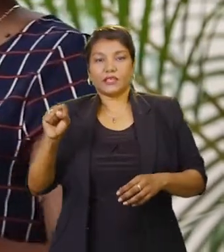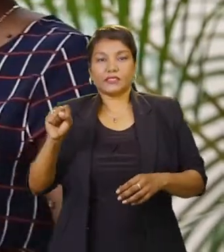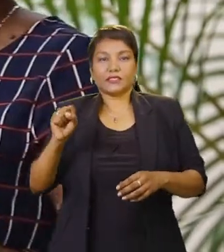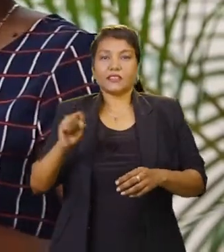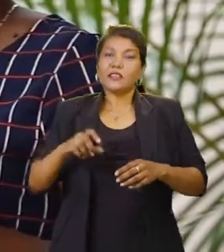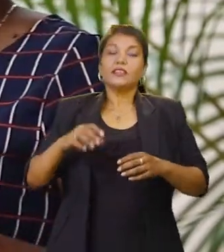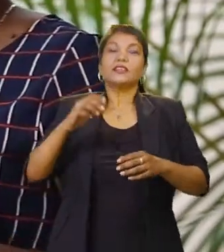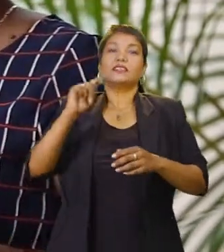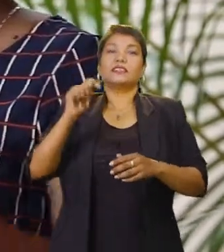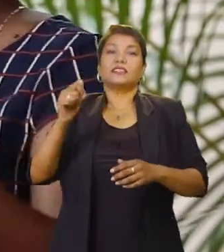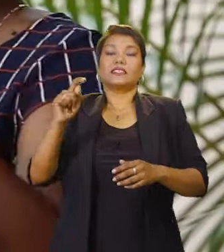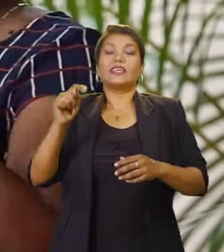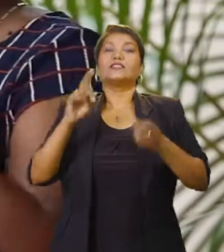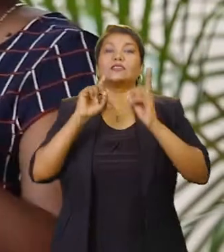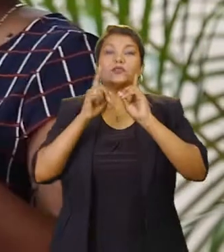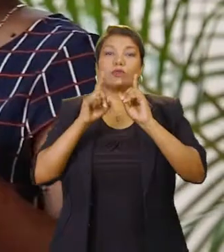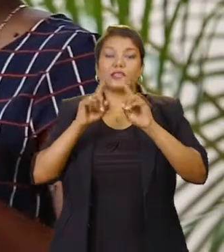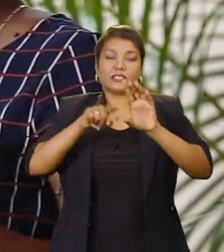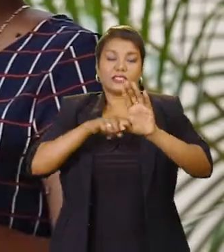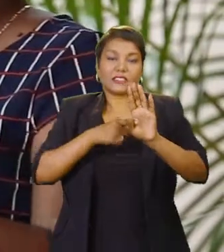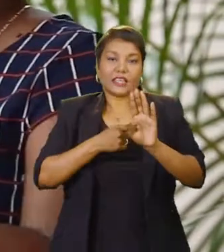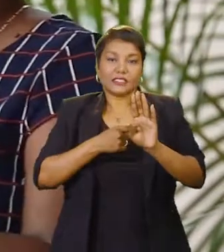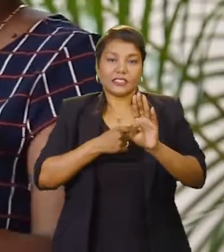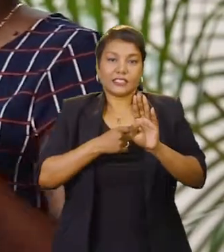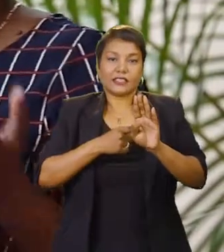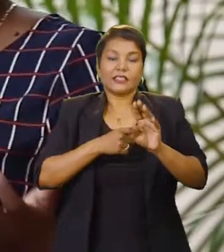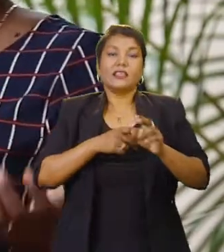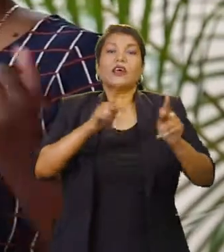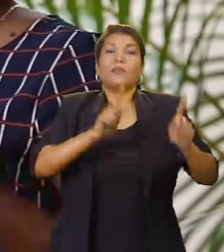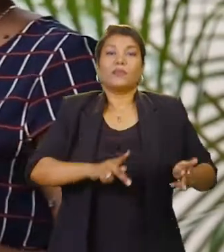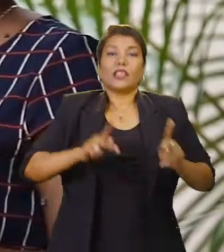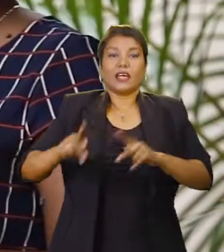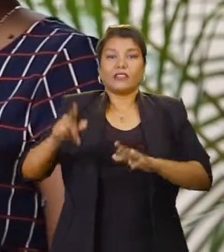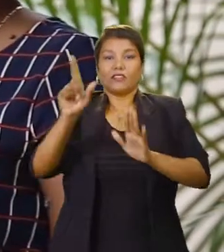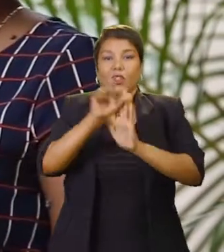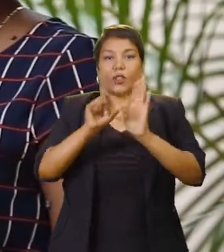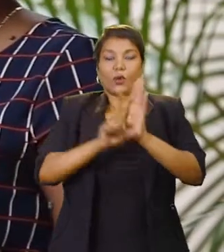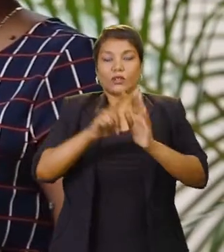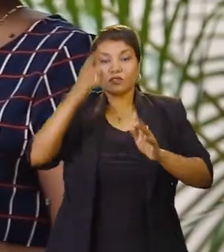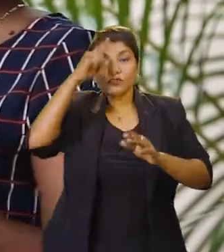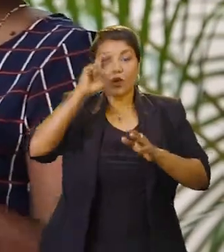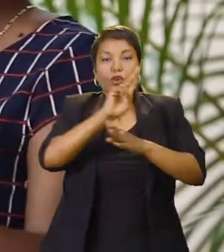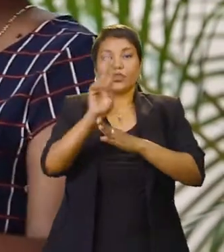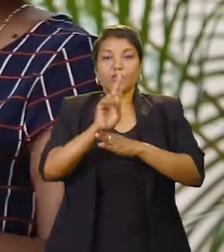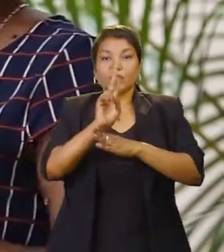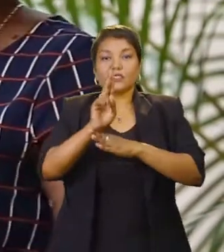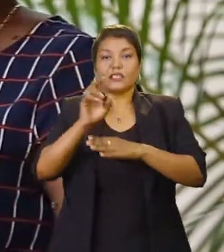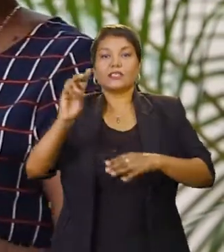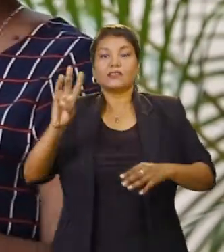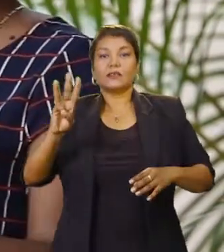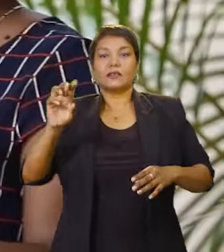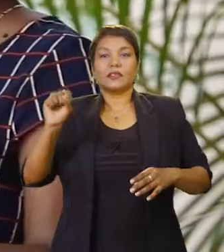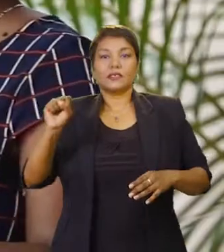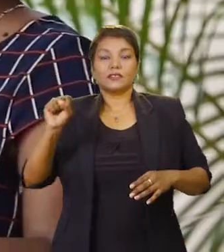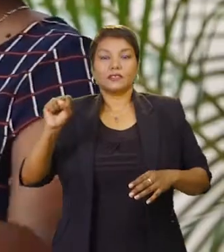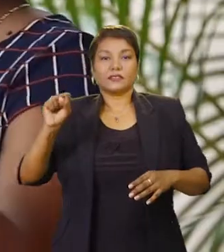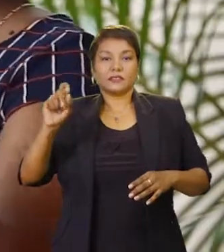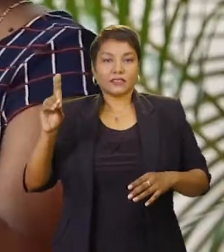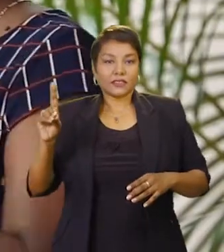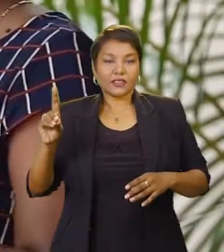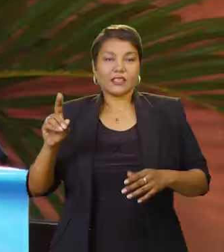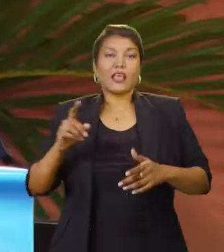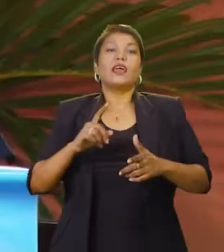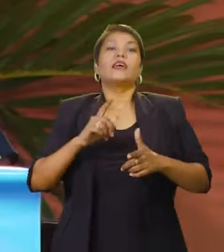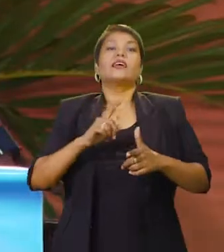TATT has done the work and started the authorization framework for the use of dynamic spectrum, the government is keen to move forward